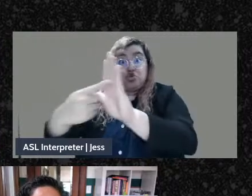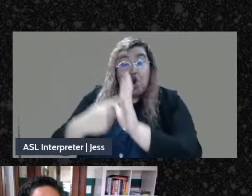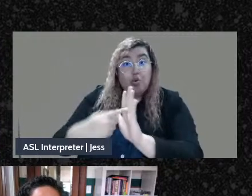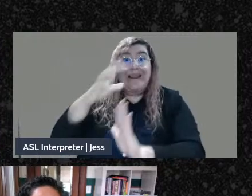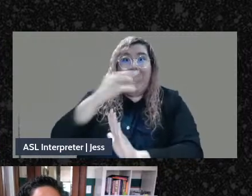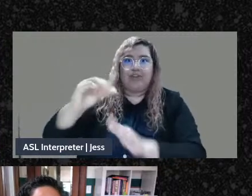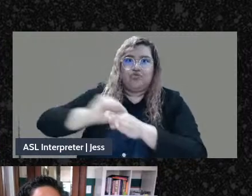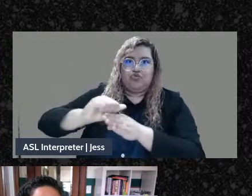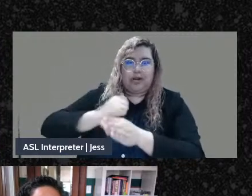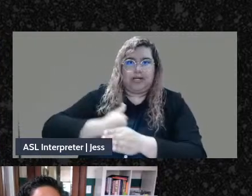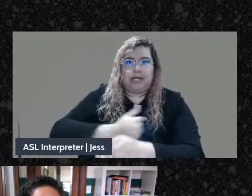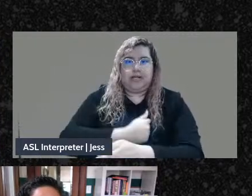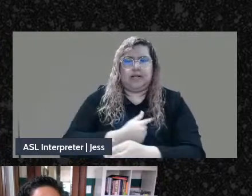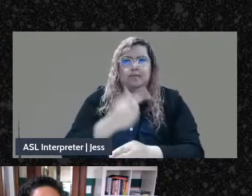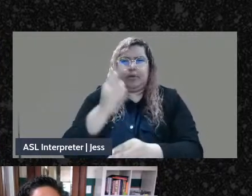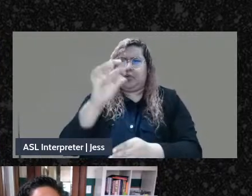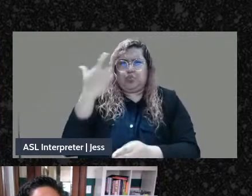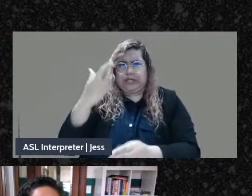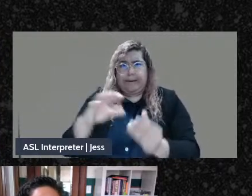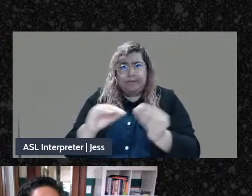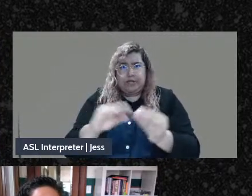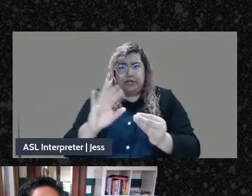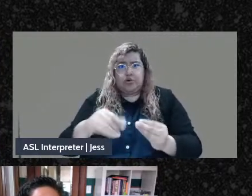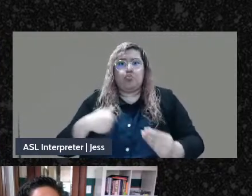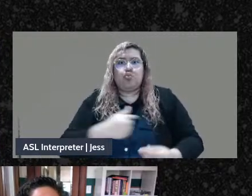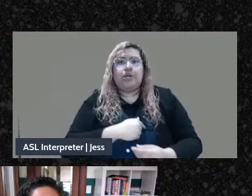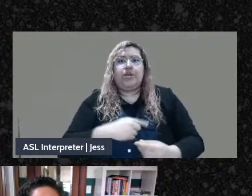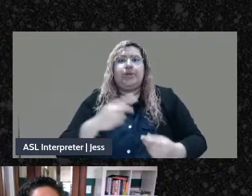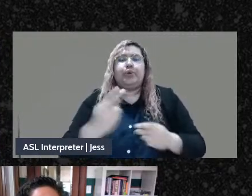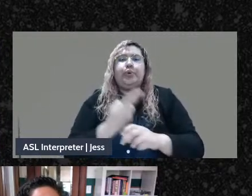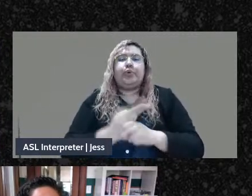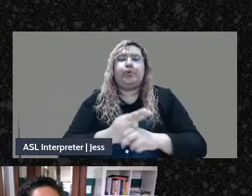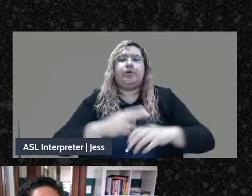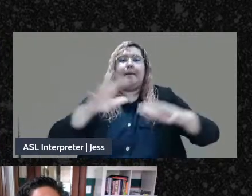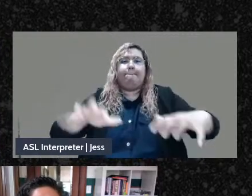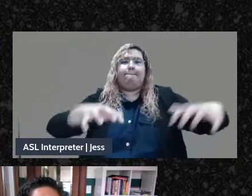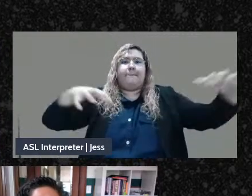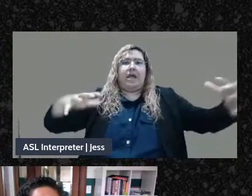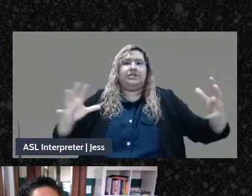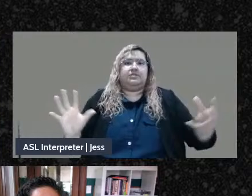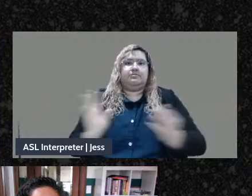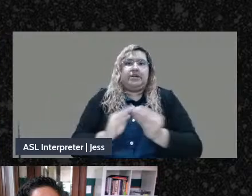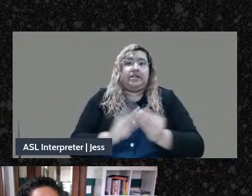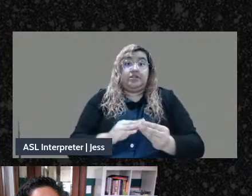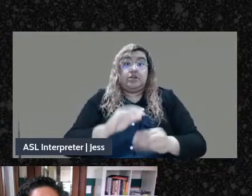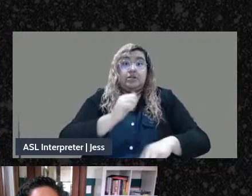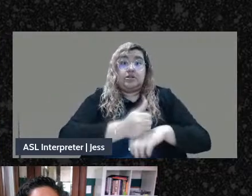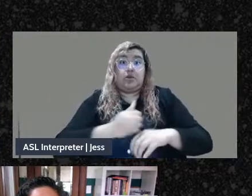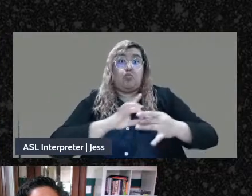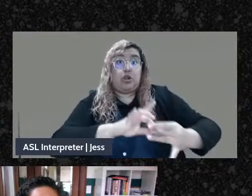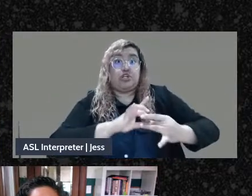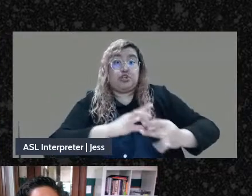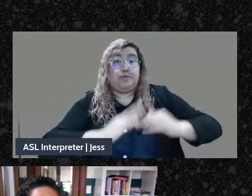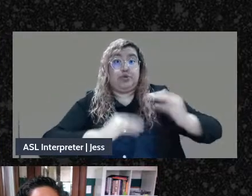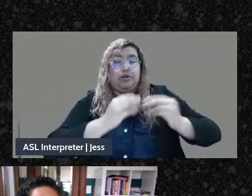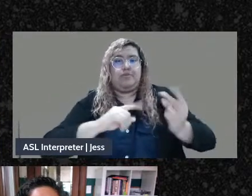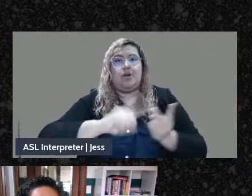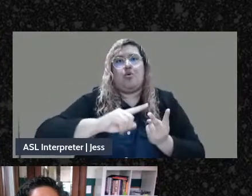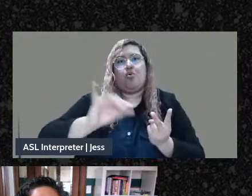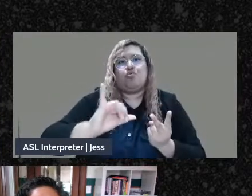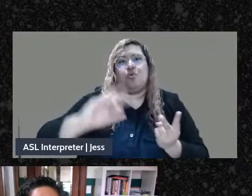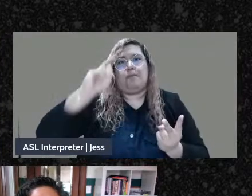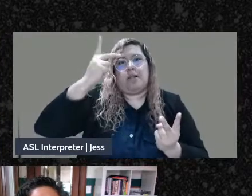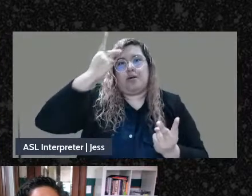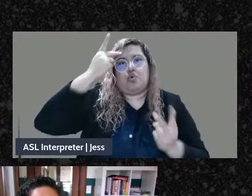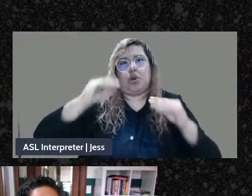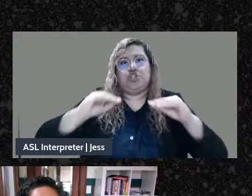because we started to use mass meetings as a way to engage in relationship building, but also political education. So before